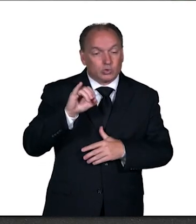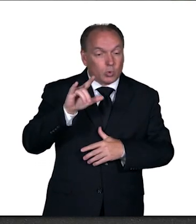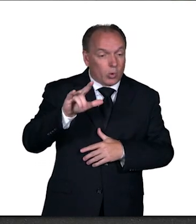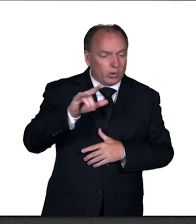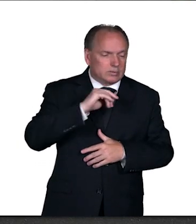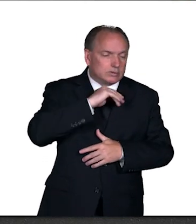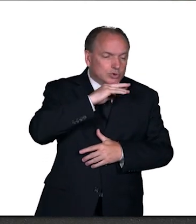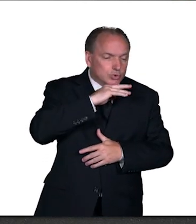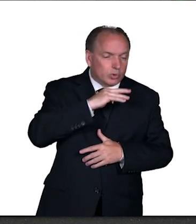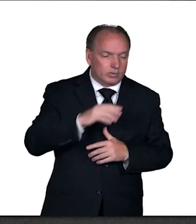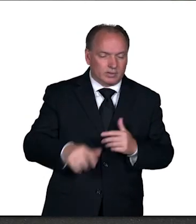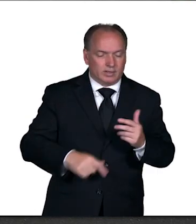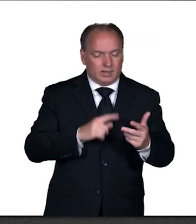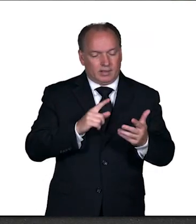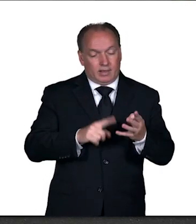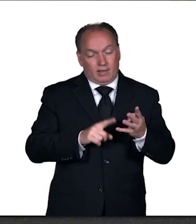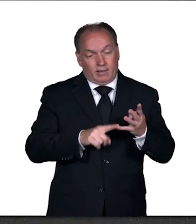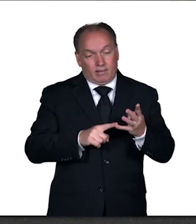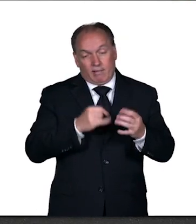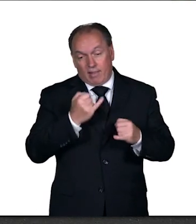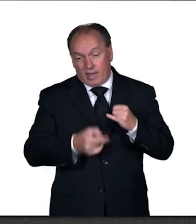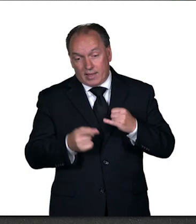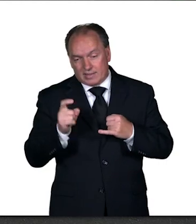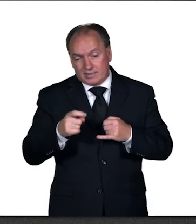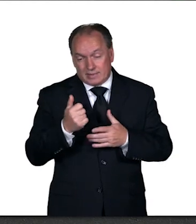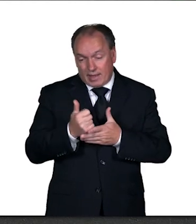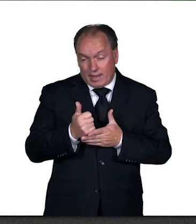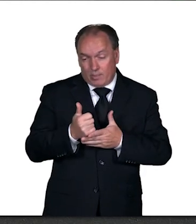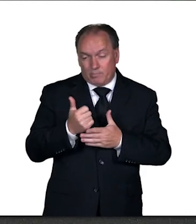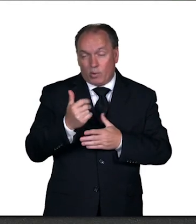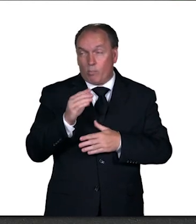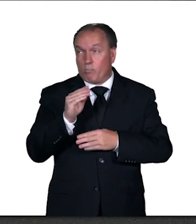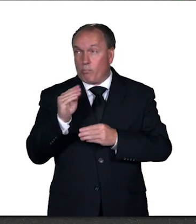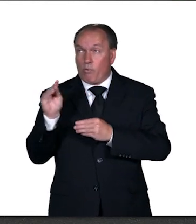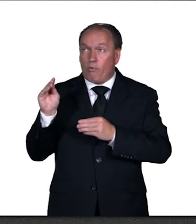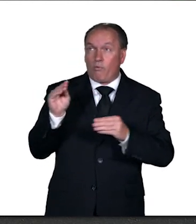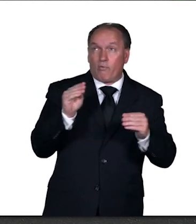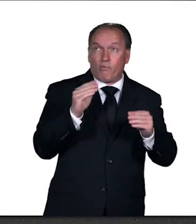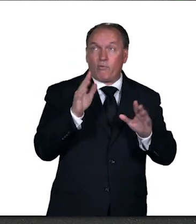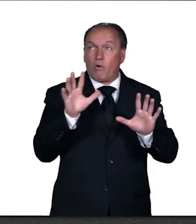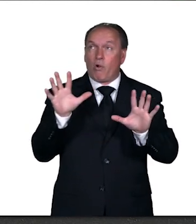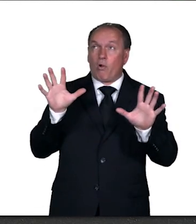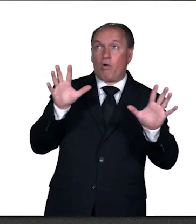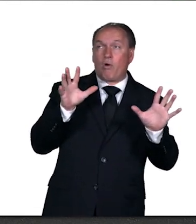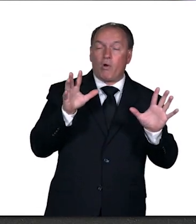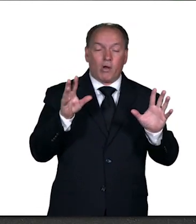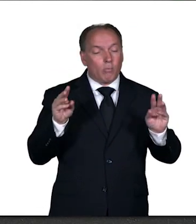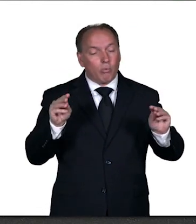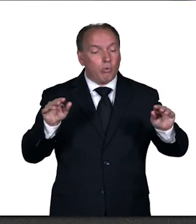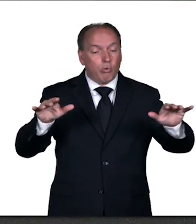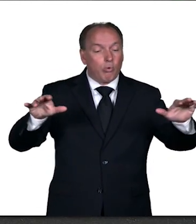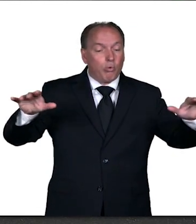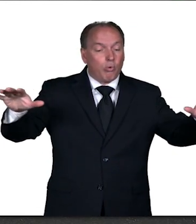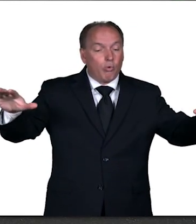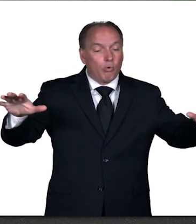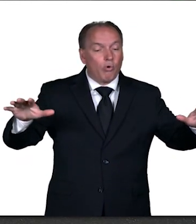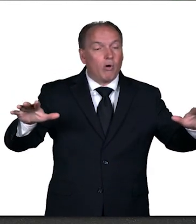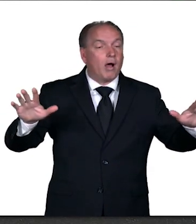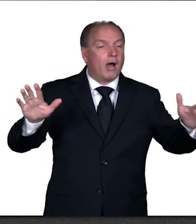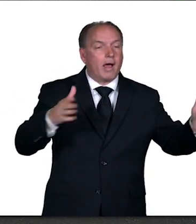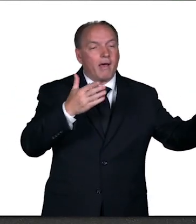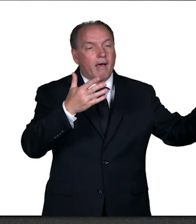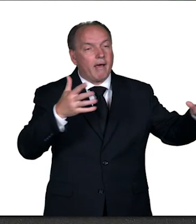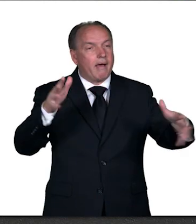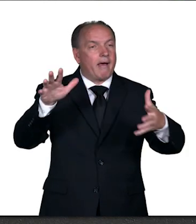some nutrients. And the last thing they need, it helps them move side to side, and it also takes their seeds away, which is